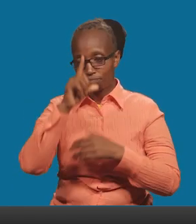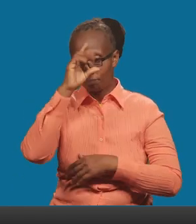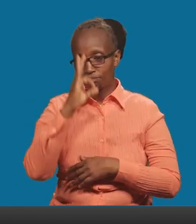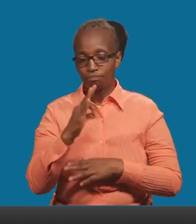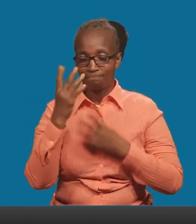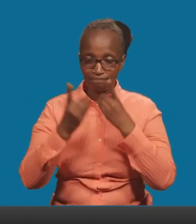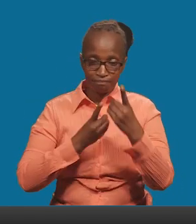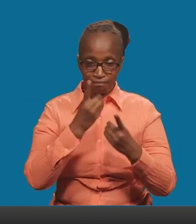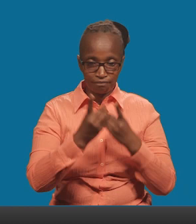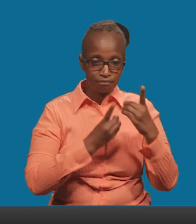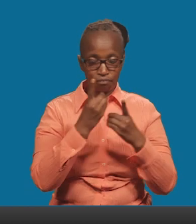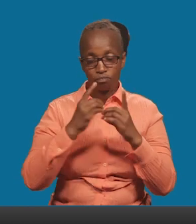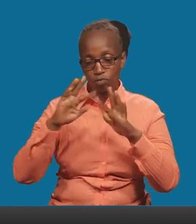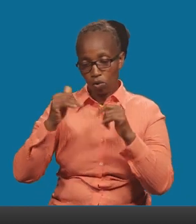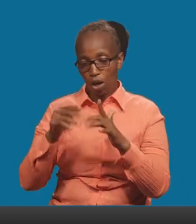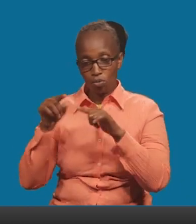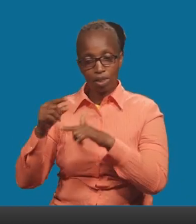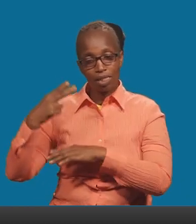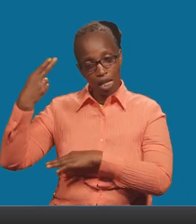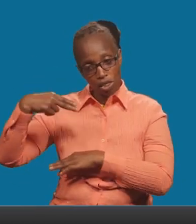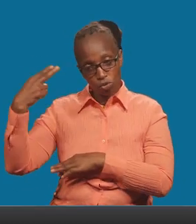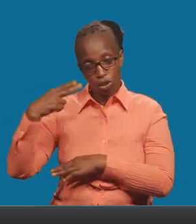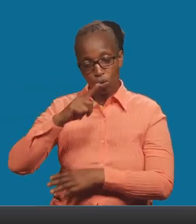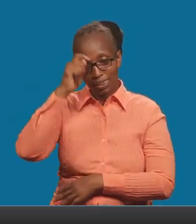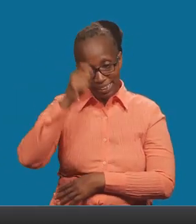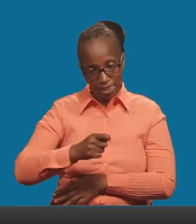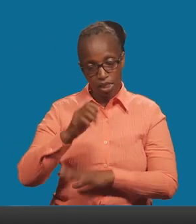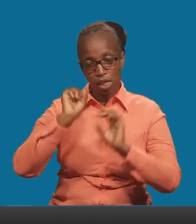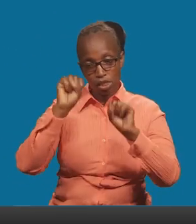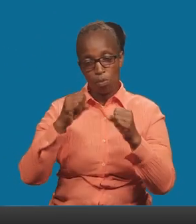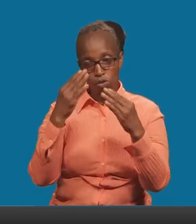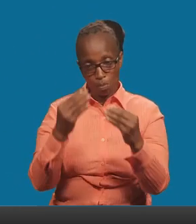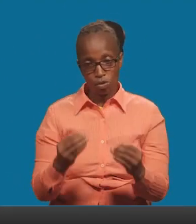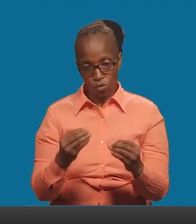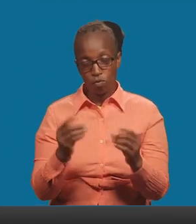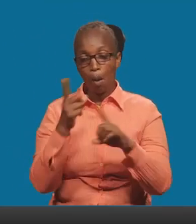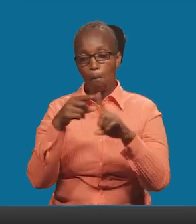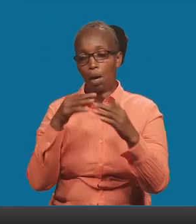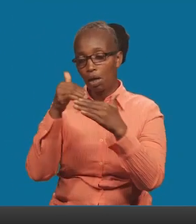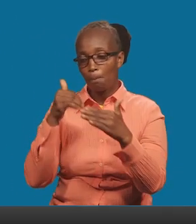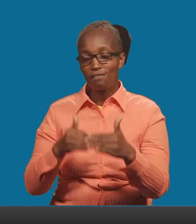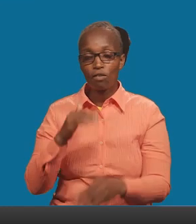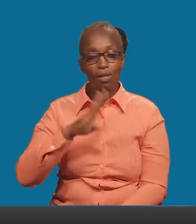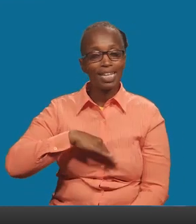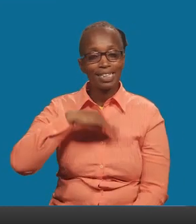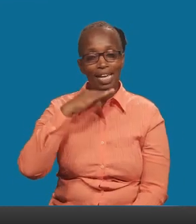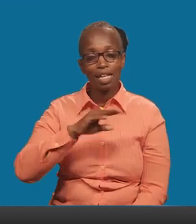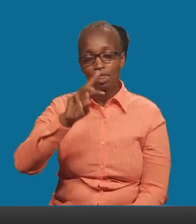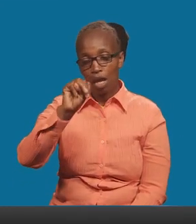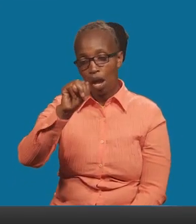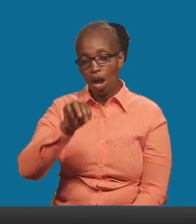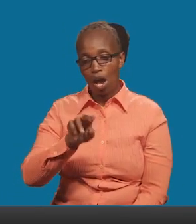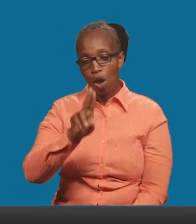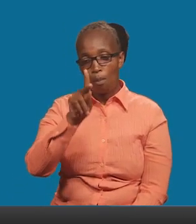on how this historical injustice can be addressed one day. Kabla ya kifo chake, Mukami Kimathi